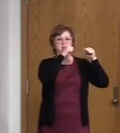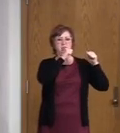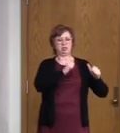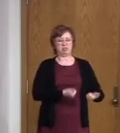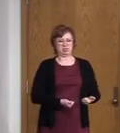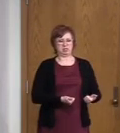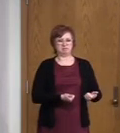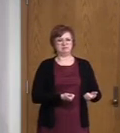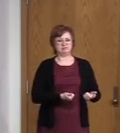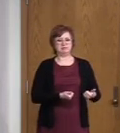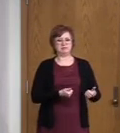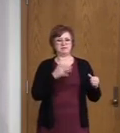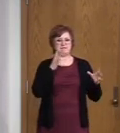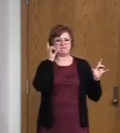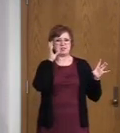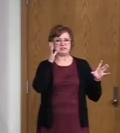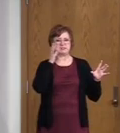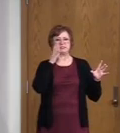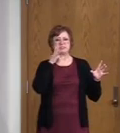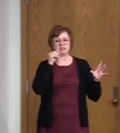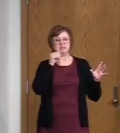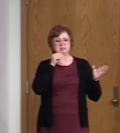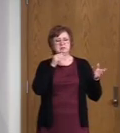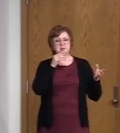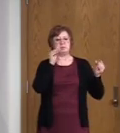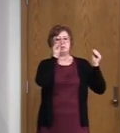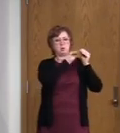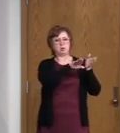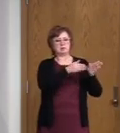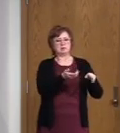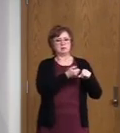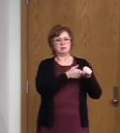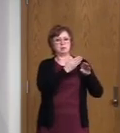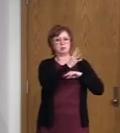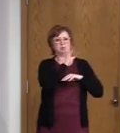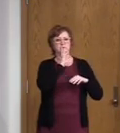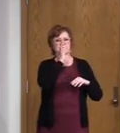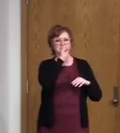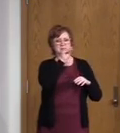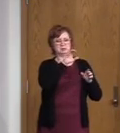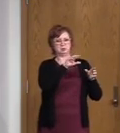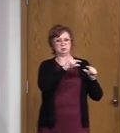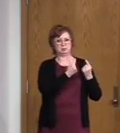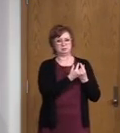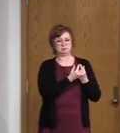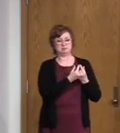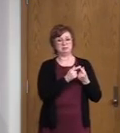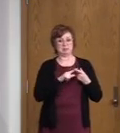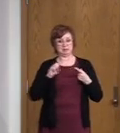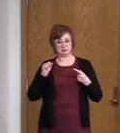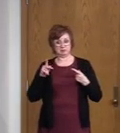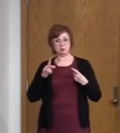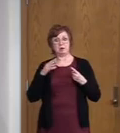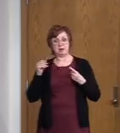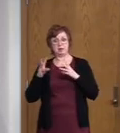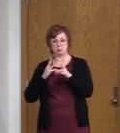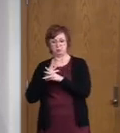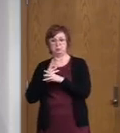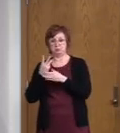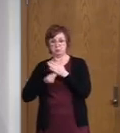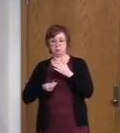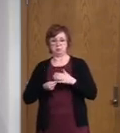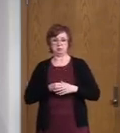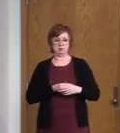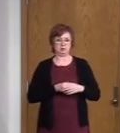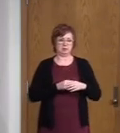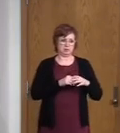most fatalities that we've seen in Saskatchewan and across the country and around the world. That's where we need to focus in to make sure that that group is